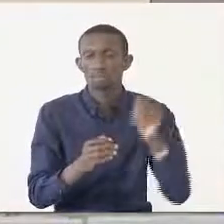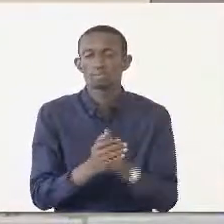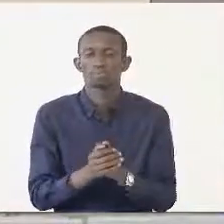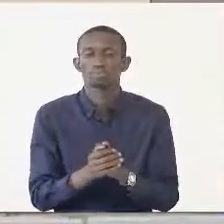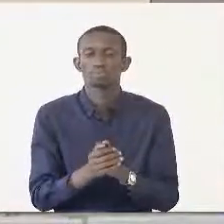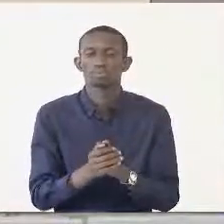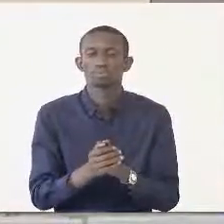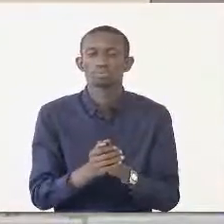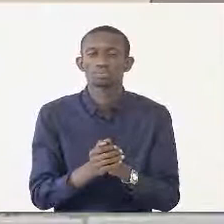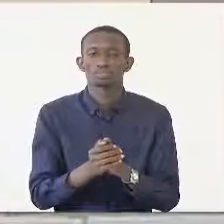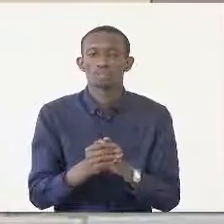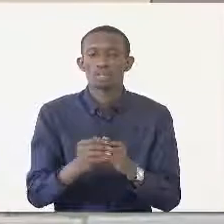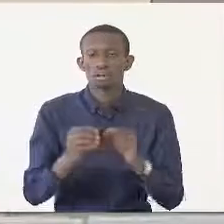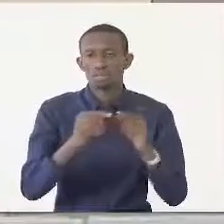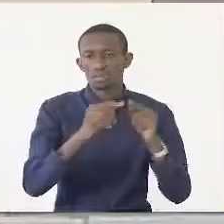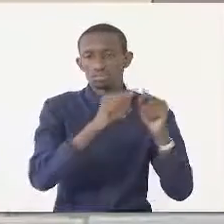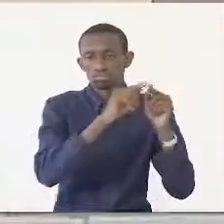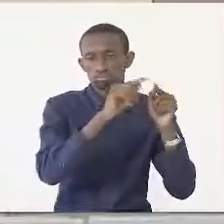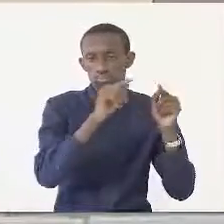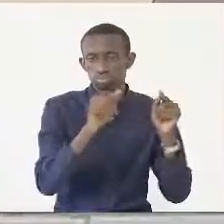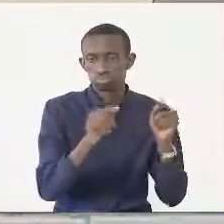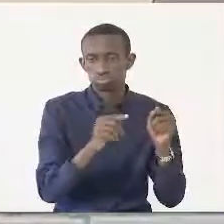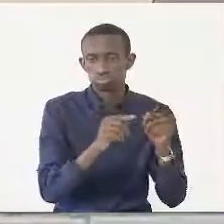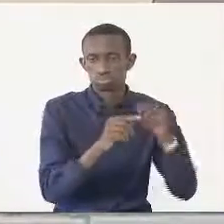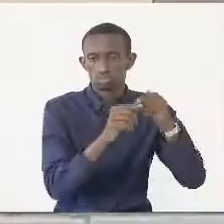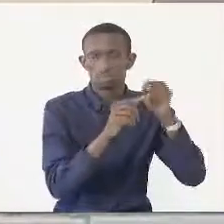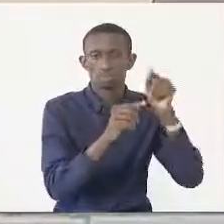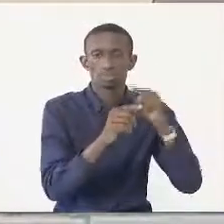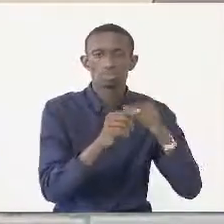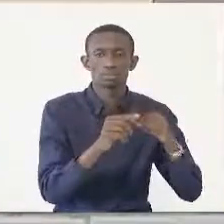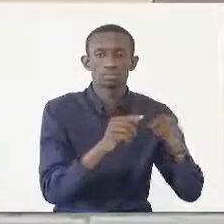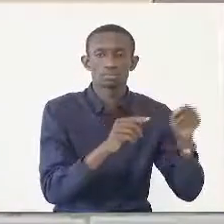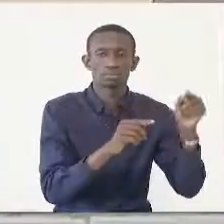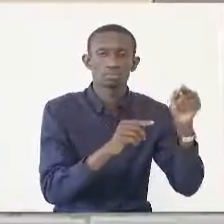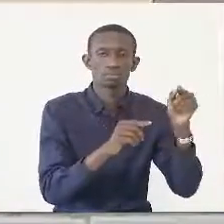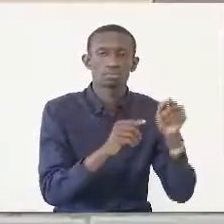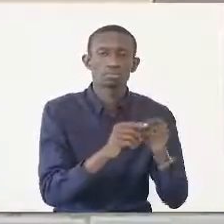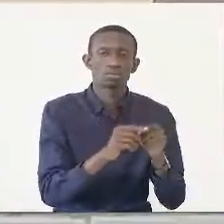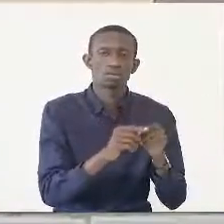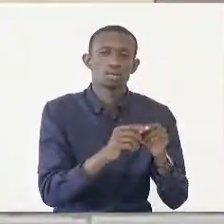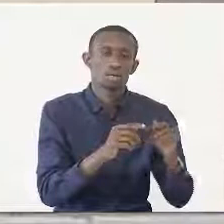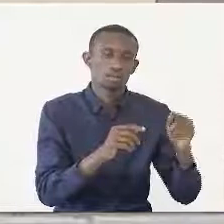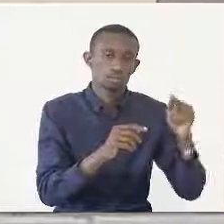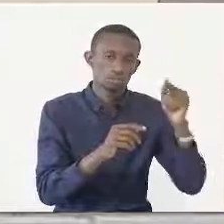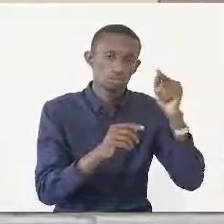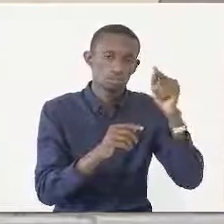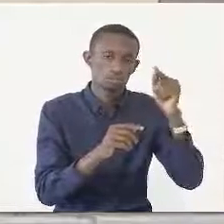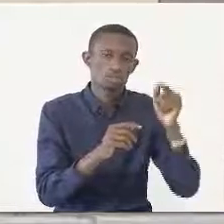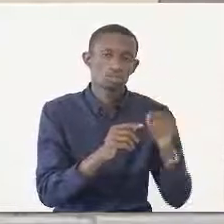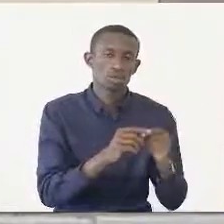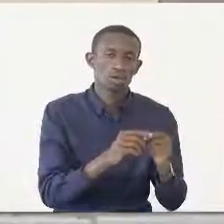was the collision before. Before the collision, we have this direction, and when we compare the direction